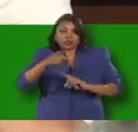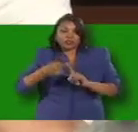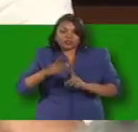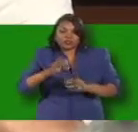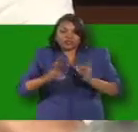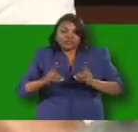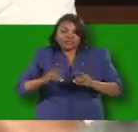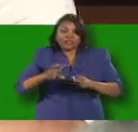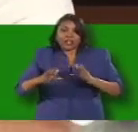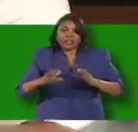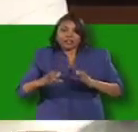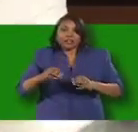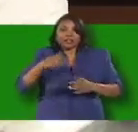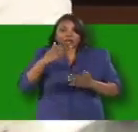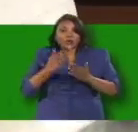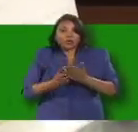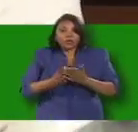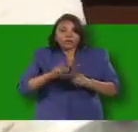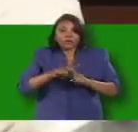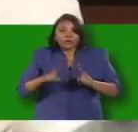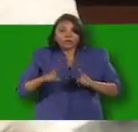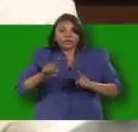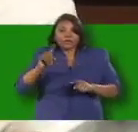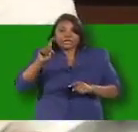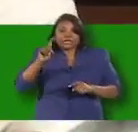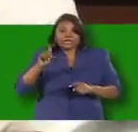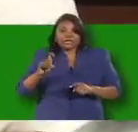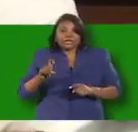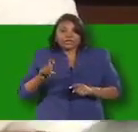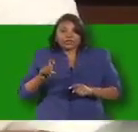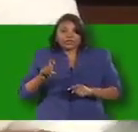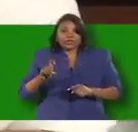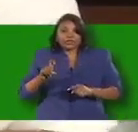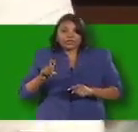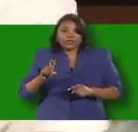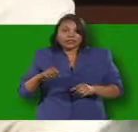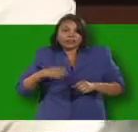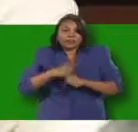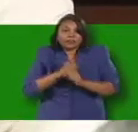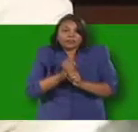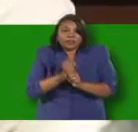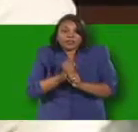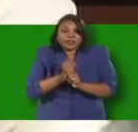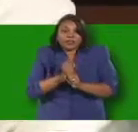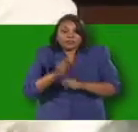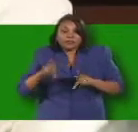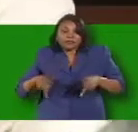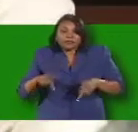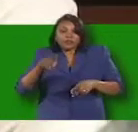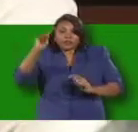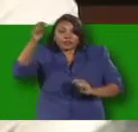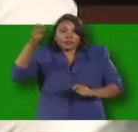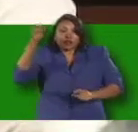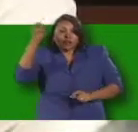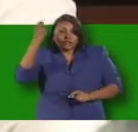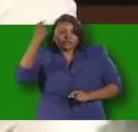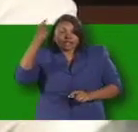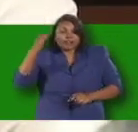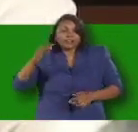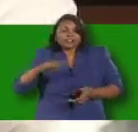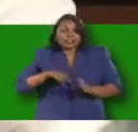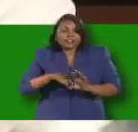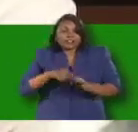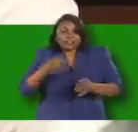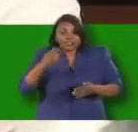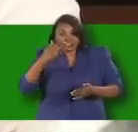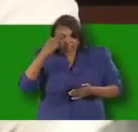down the drive, that's great. But we have to make it worthwhile for people to do that, to think that it's a